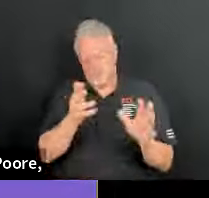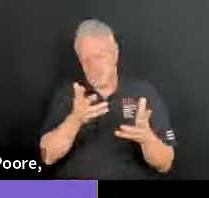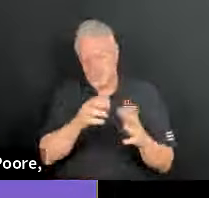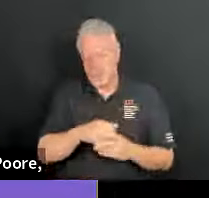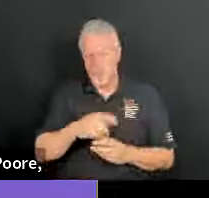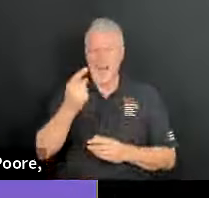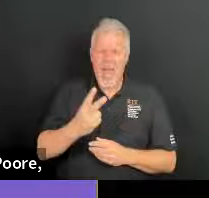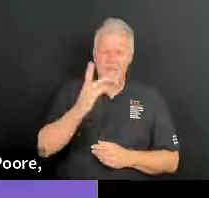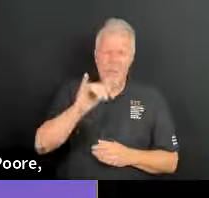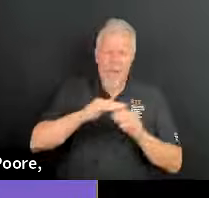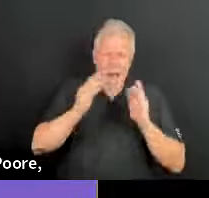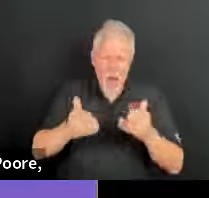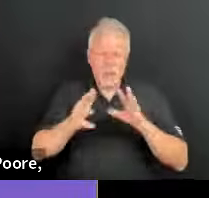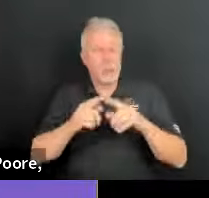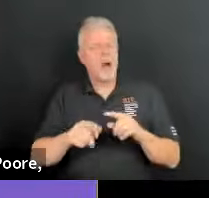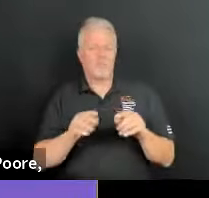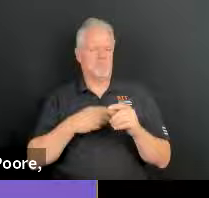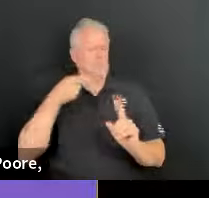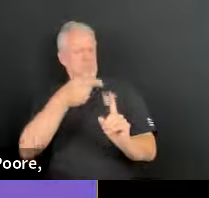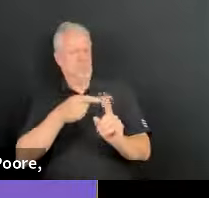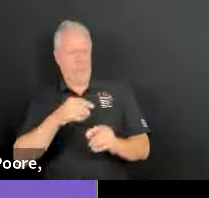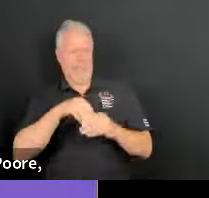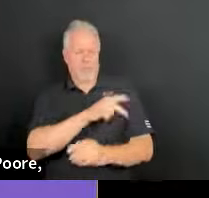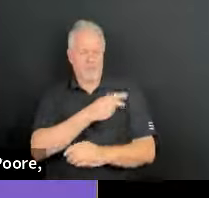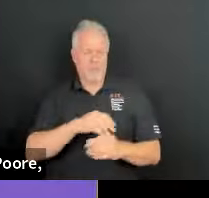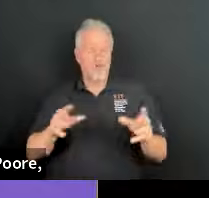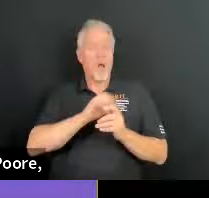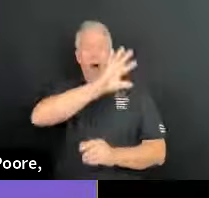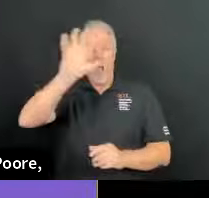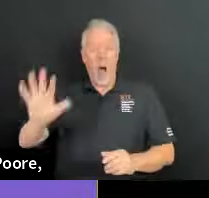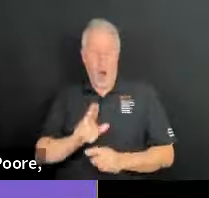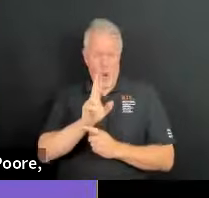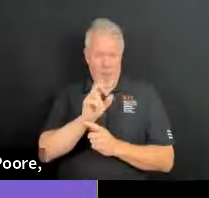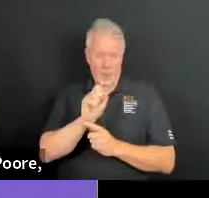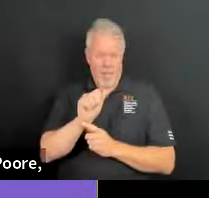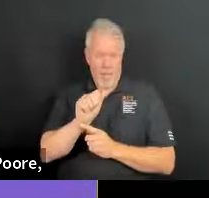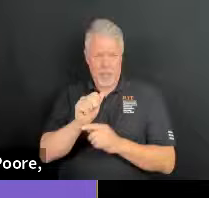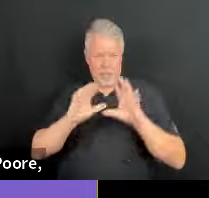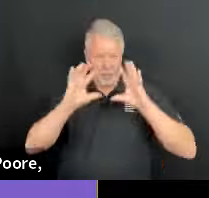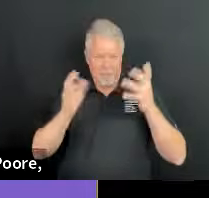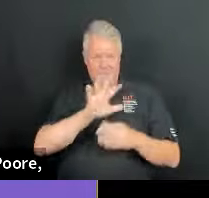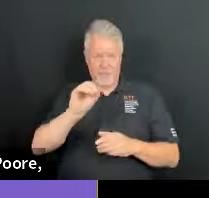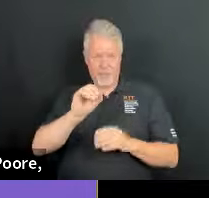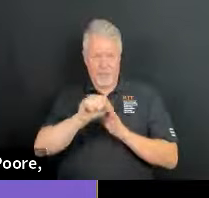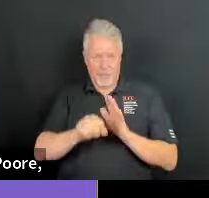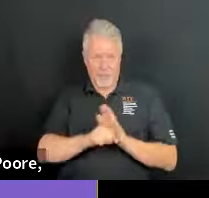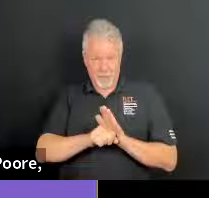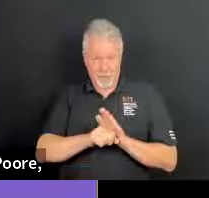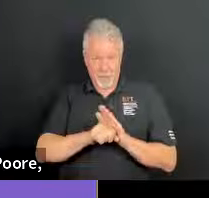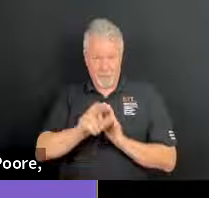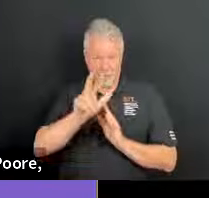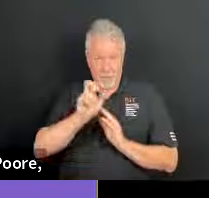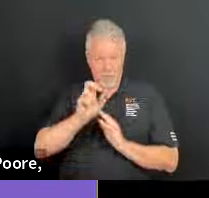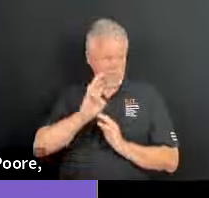If we're talking about residential, that would be an inpatient. There's also halfway houses that are kind of inpatient, but throughout